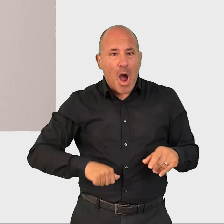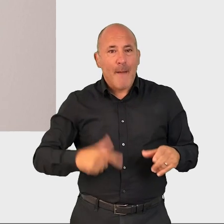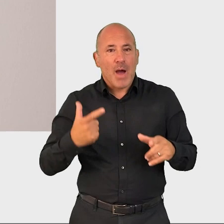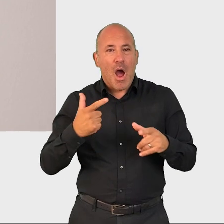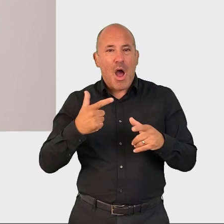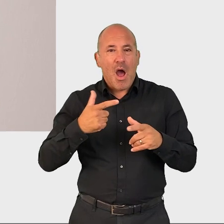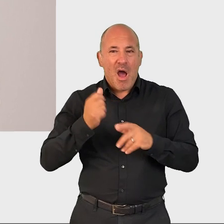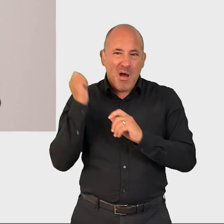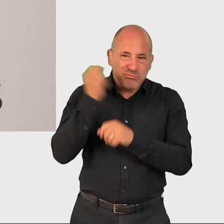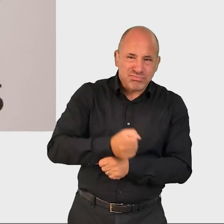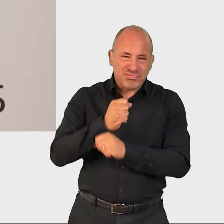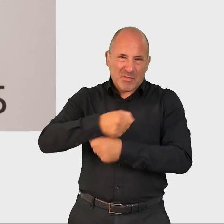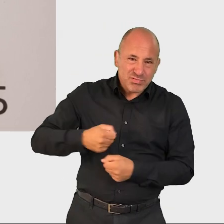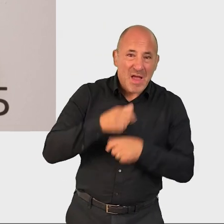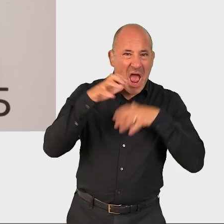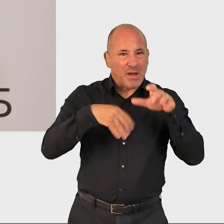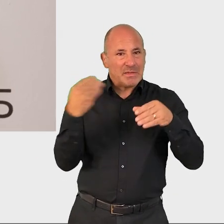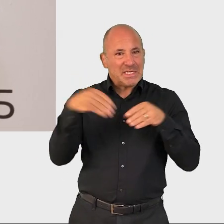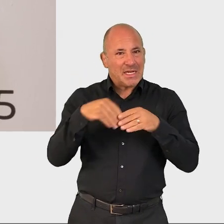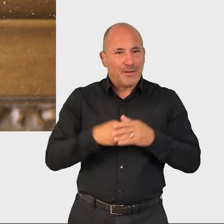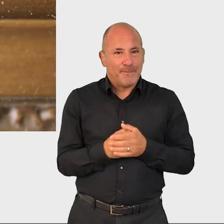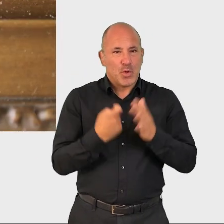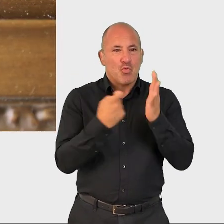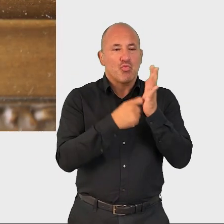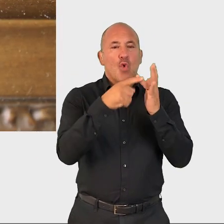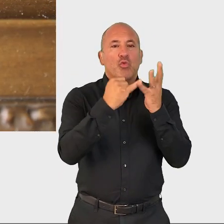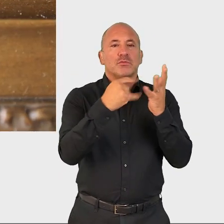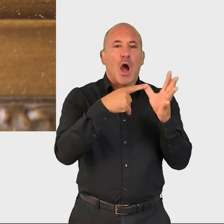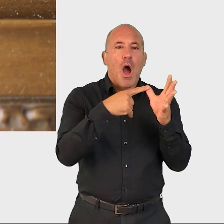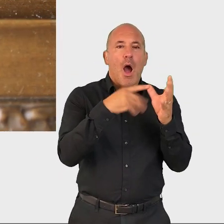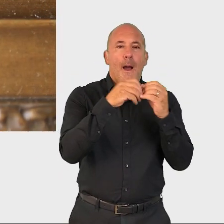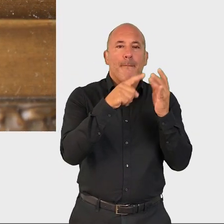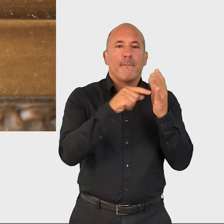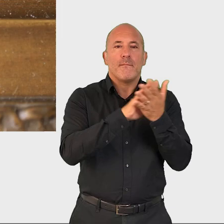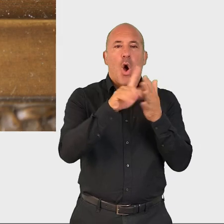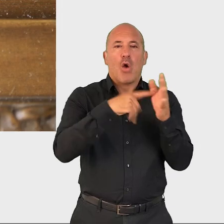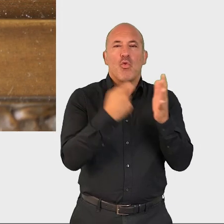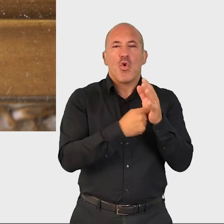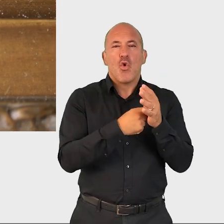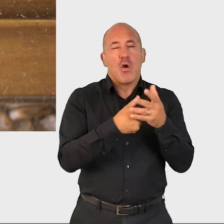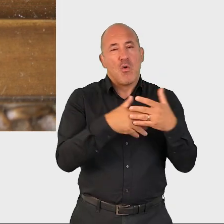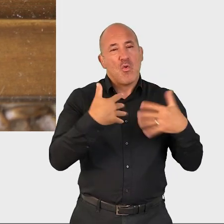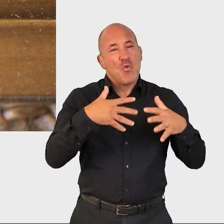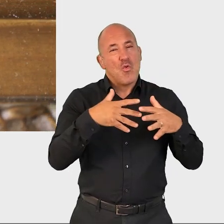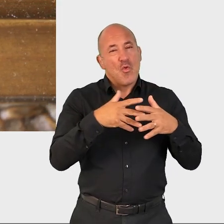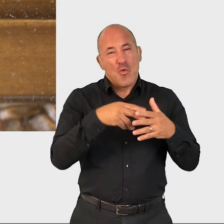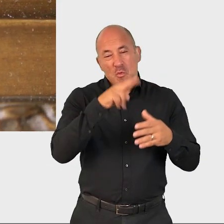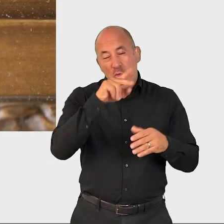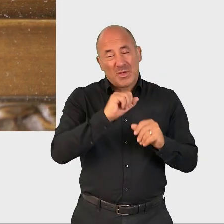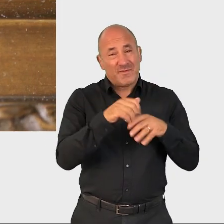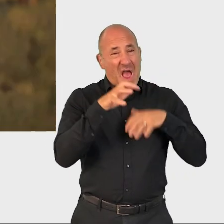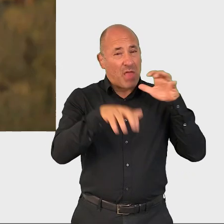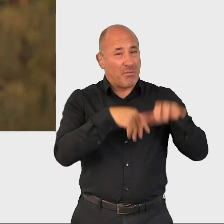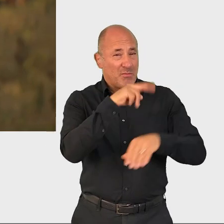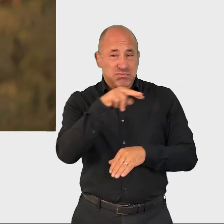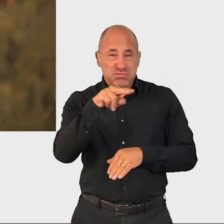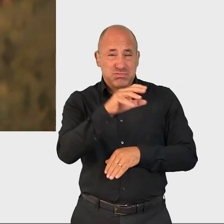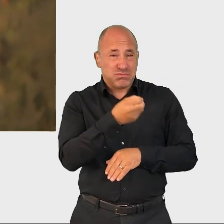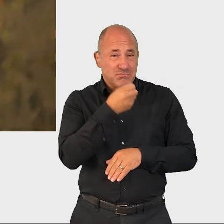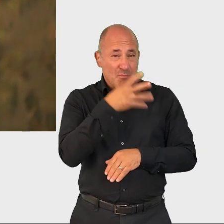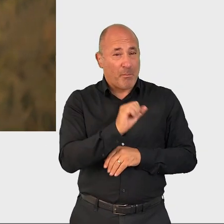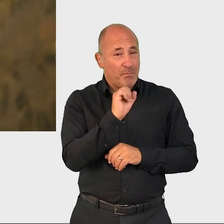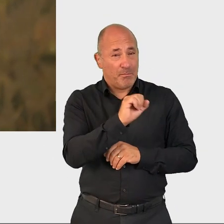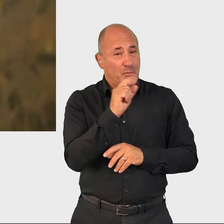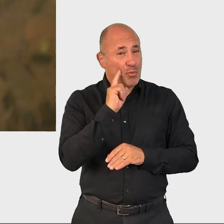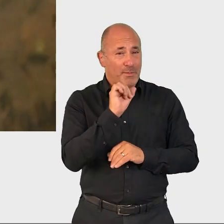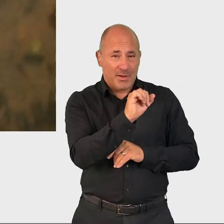farmers, labourers and their animals. Rosa Bonheur was to become the greatest animal painter of her time. This study of sheep